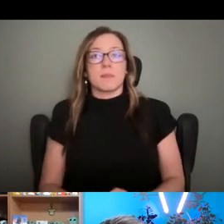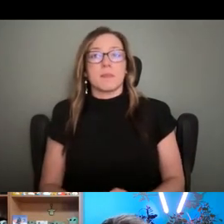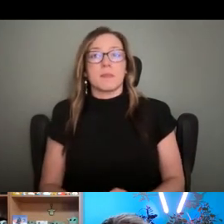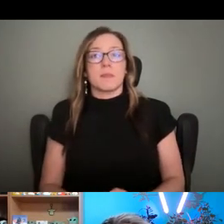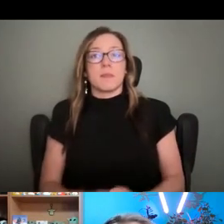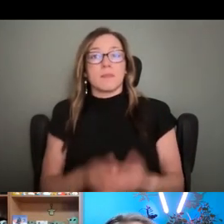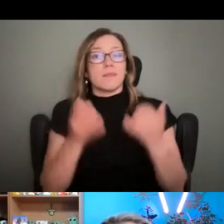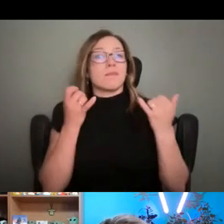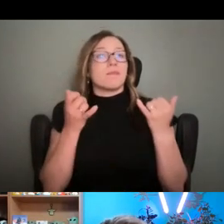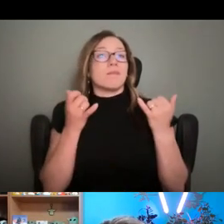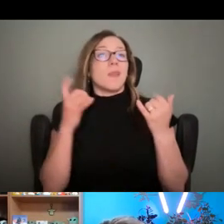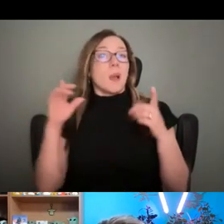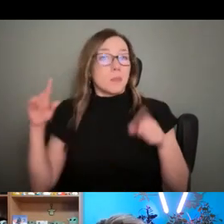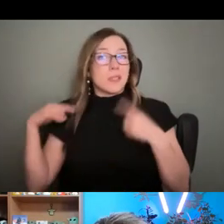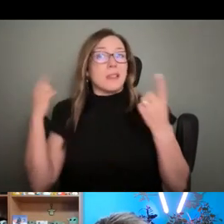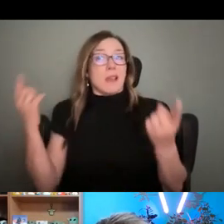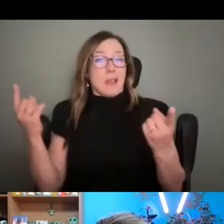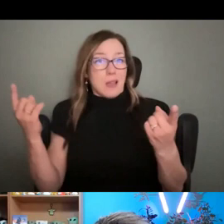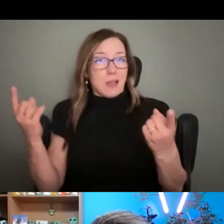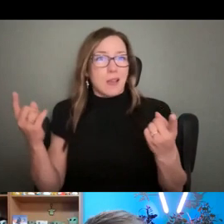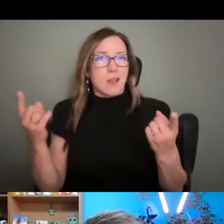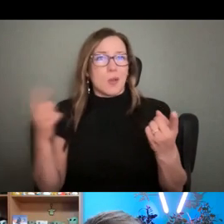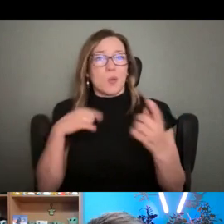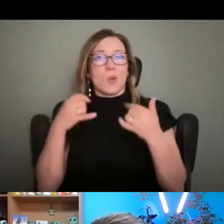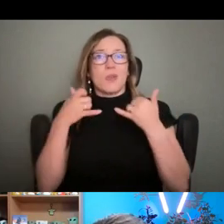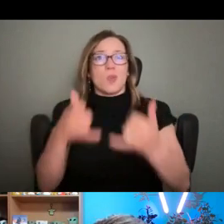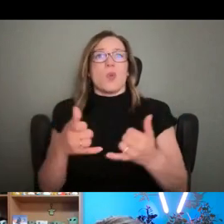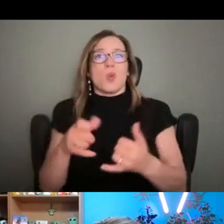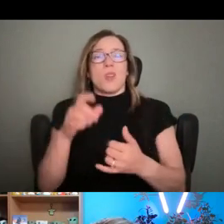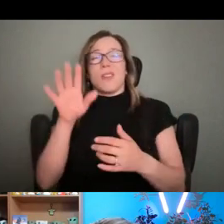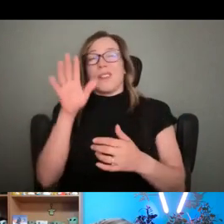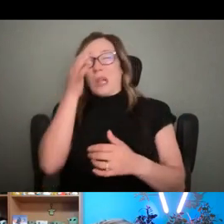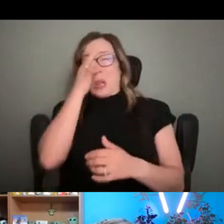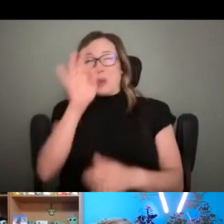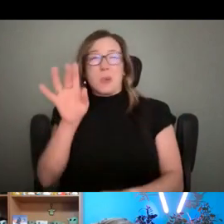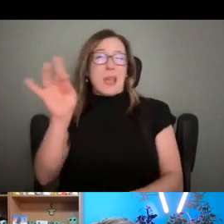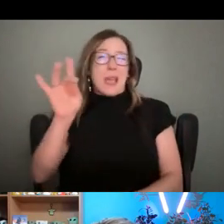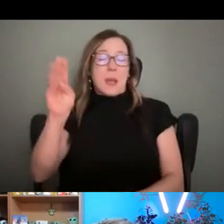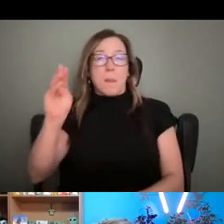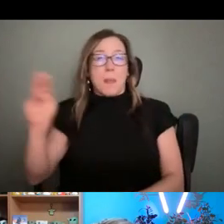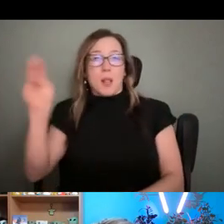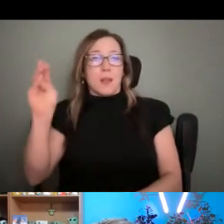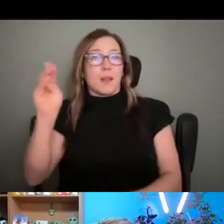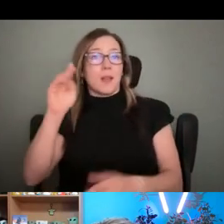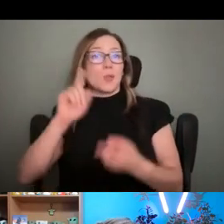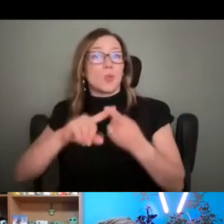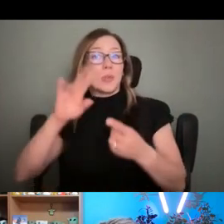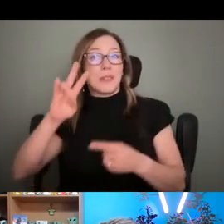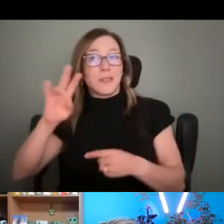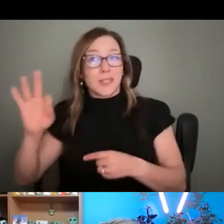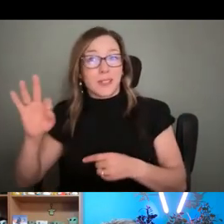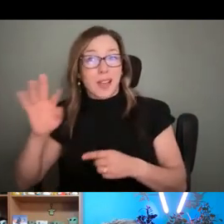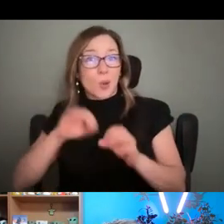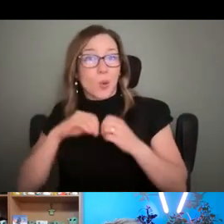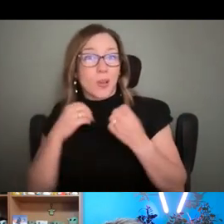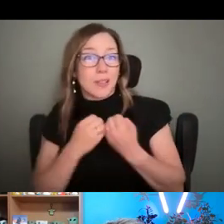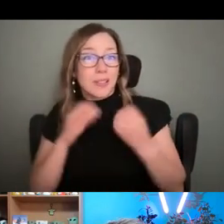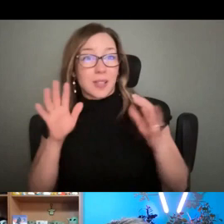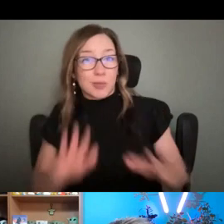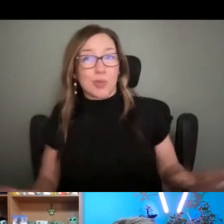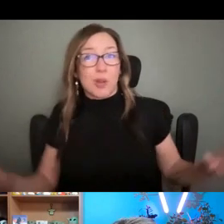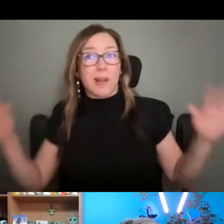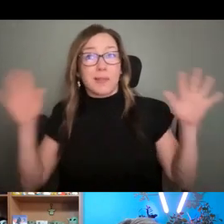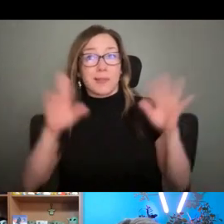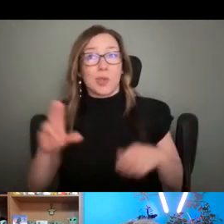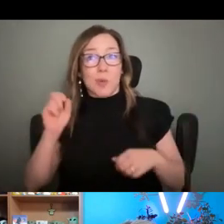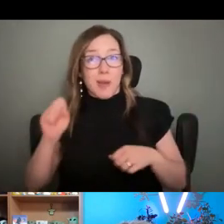To date, Community Care Corps has awarded nearly $8 million to 79 organizations who across the country